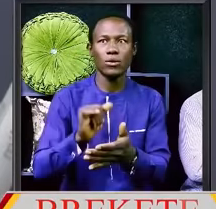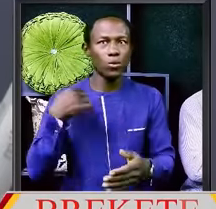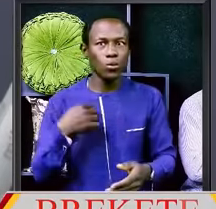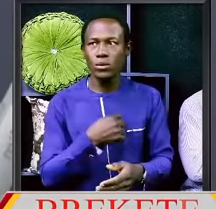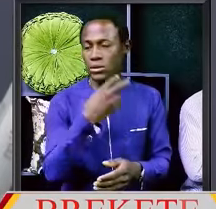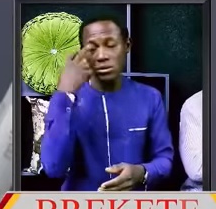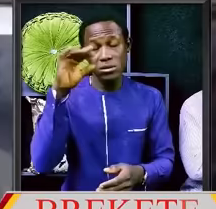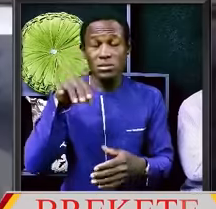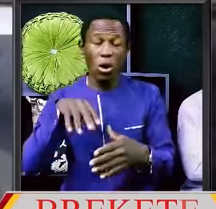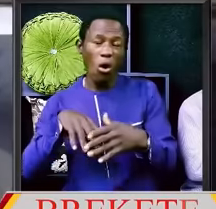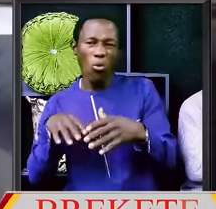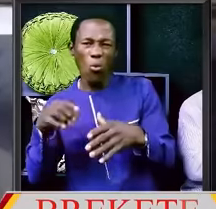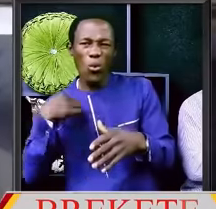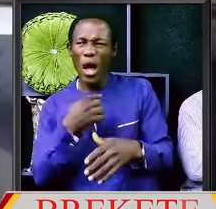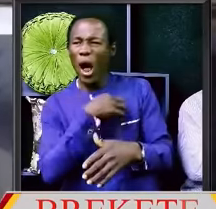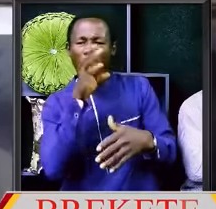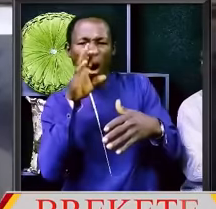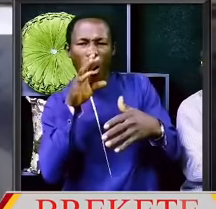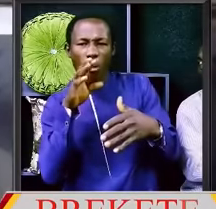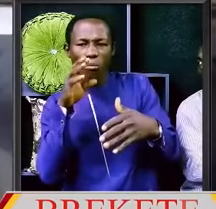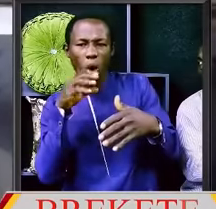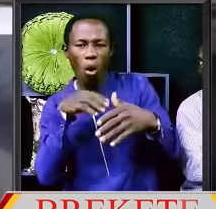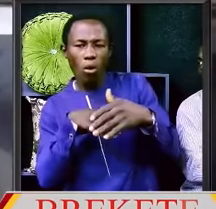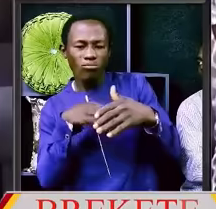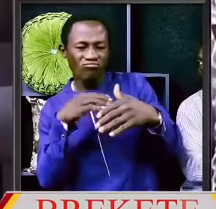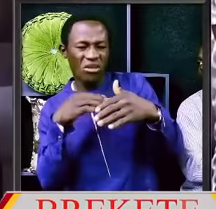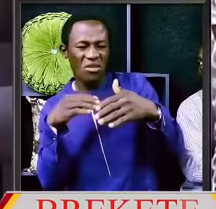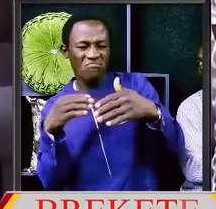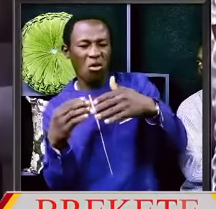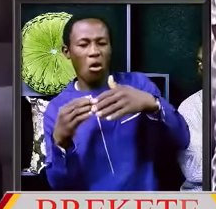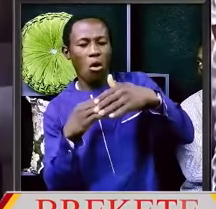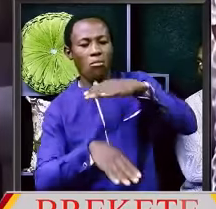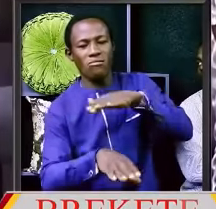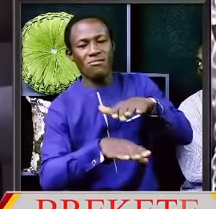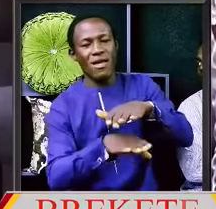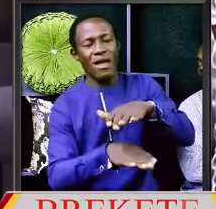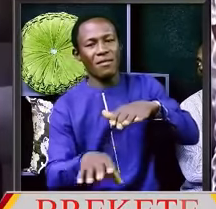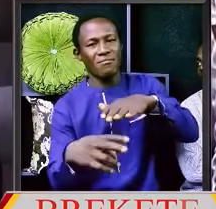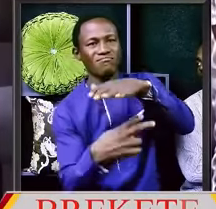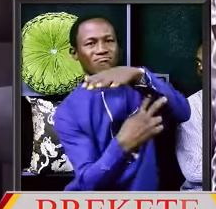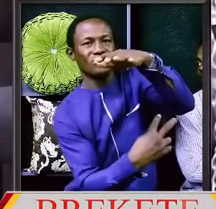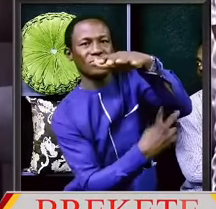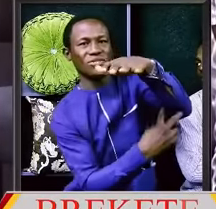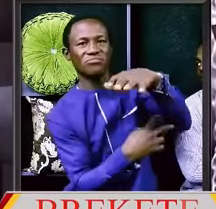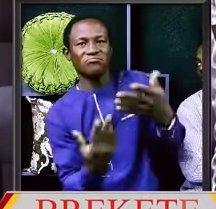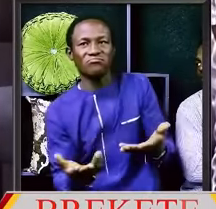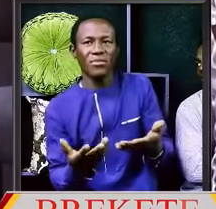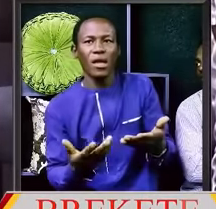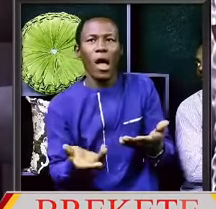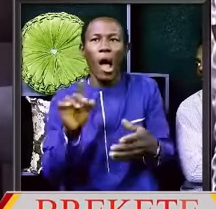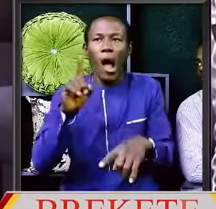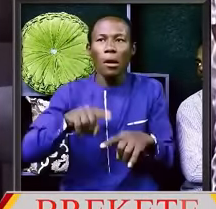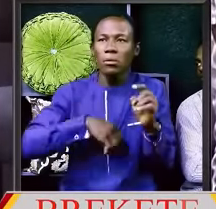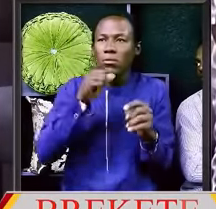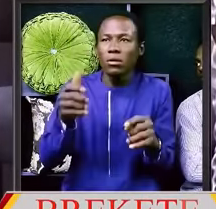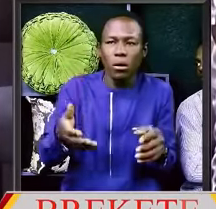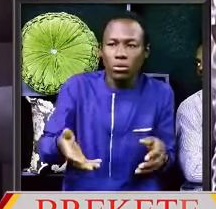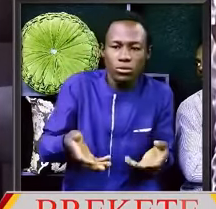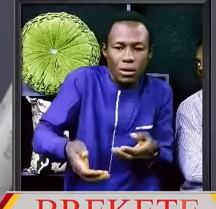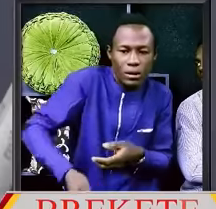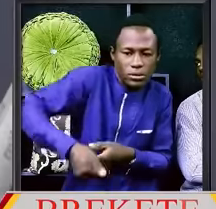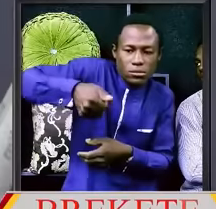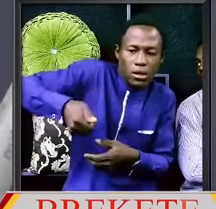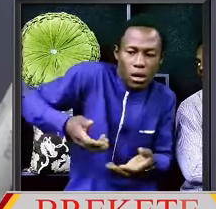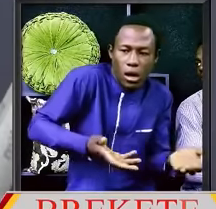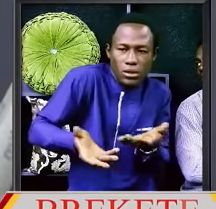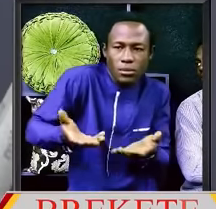I won't carry something. I know if you carry, I just say that my ghost. Hand don't break. I don't know saying a hand. You know when that country, you won't carry something. You know if you carry, I